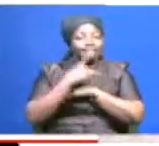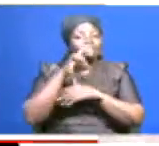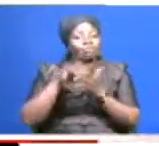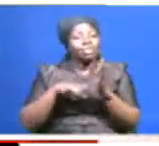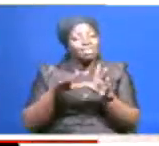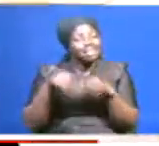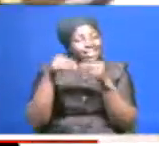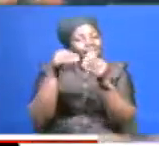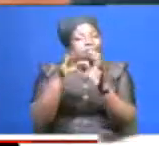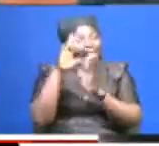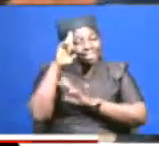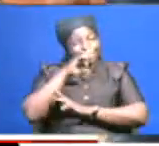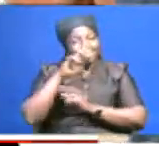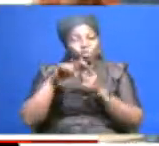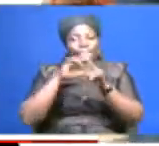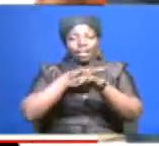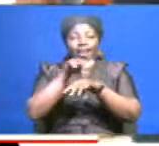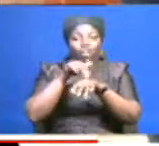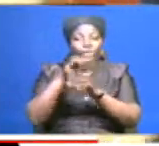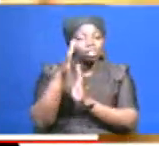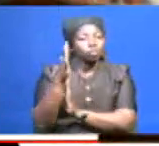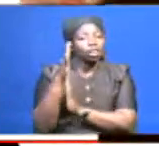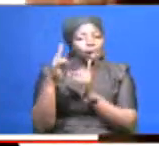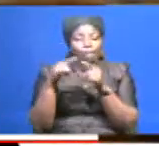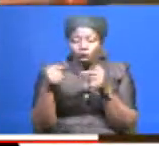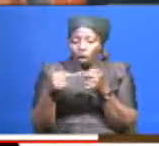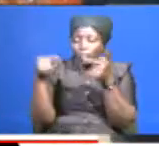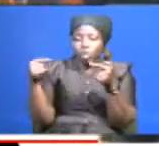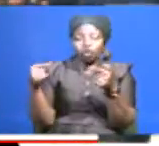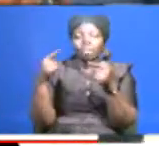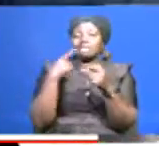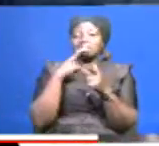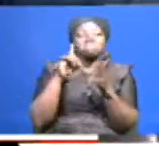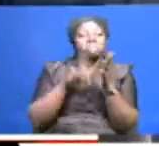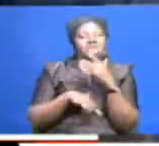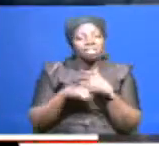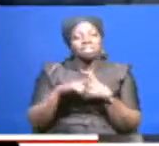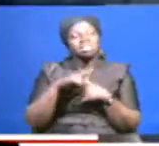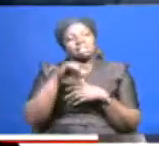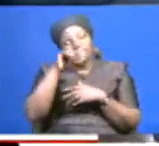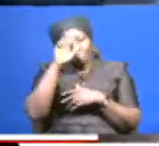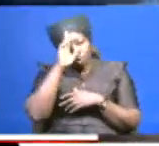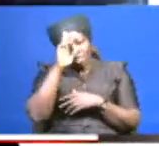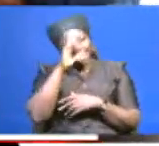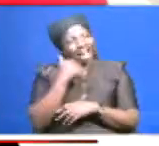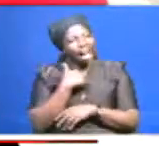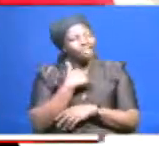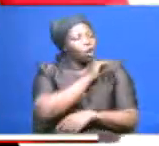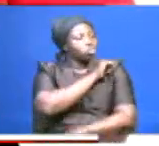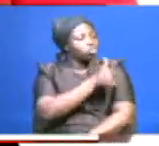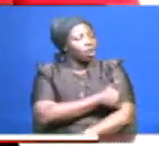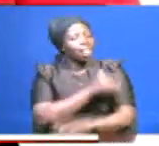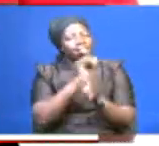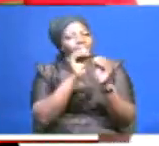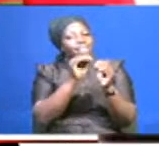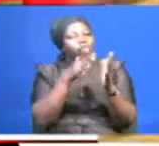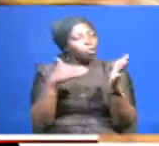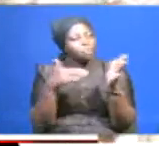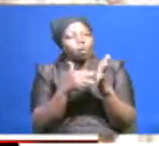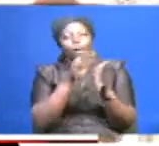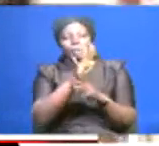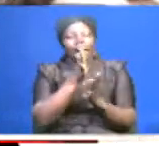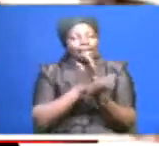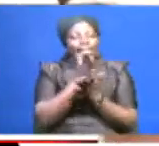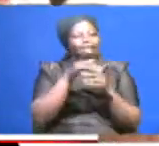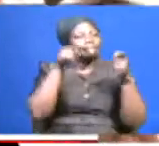to national security. But the opposition is adamant that the police have no authority to outlaw their right to picket and petition the